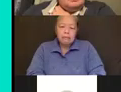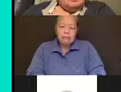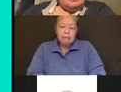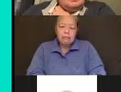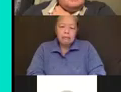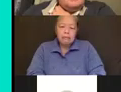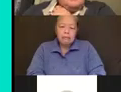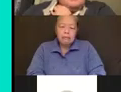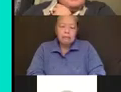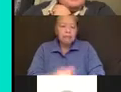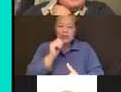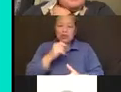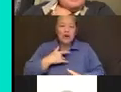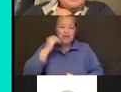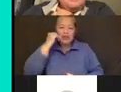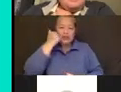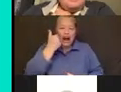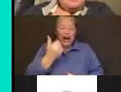Don't be shy.